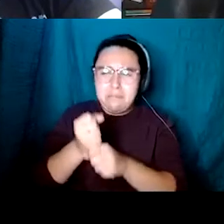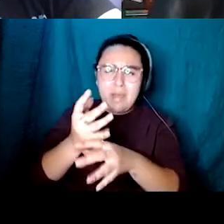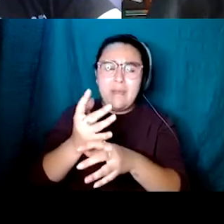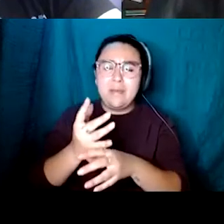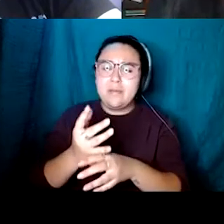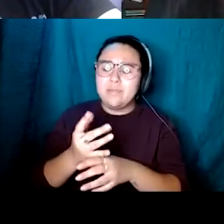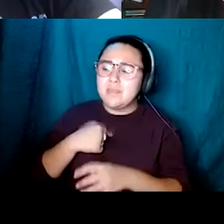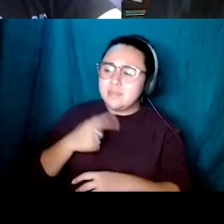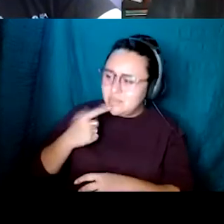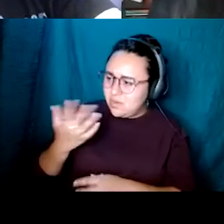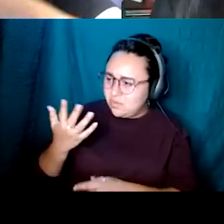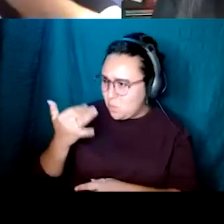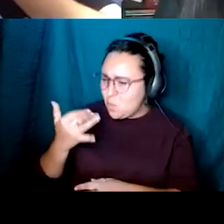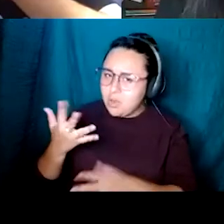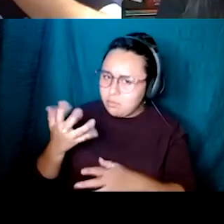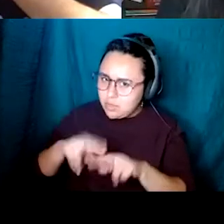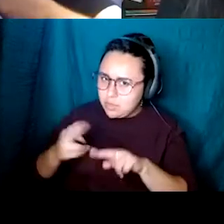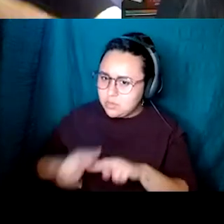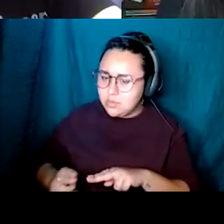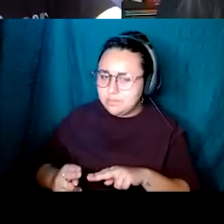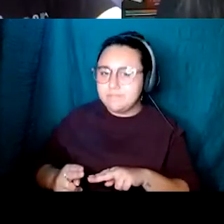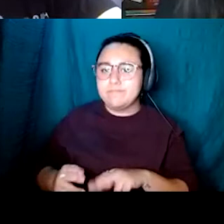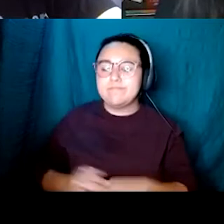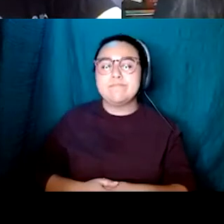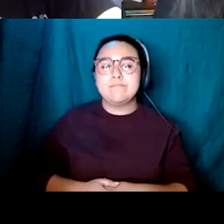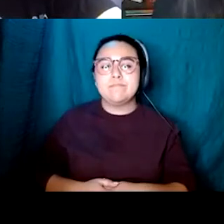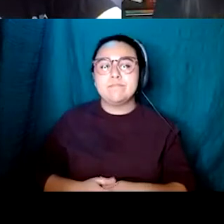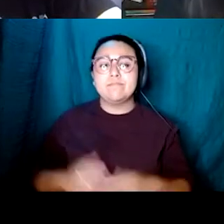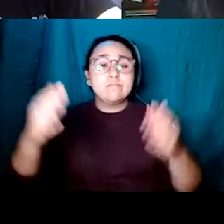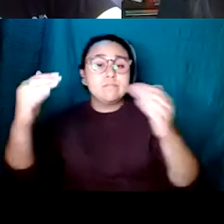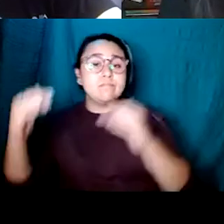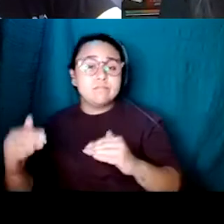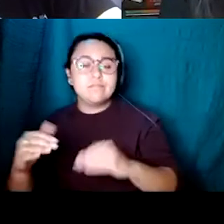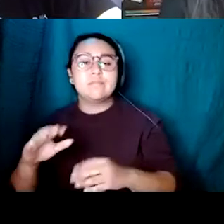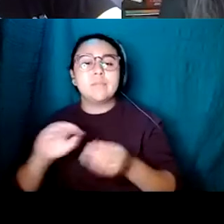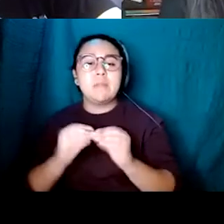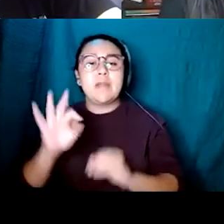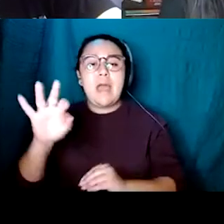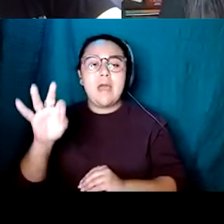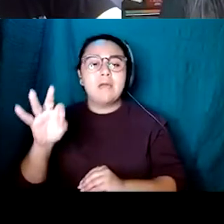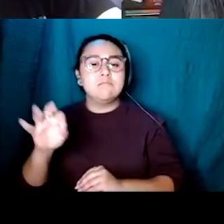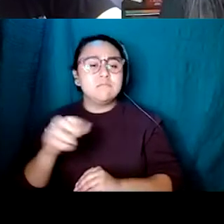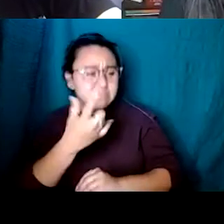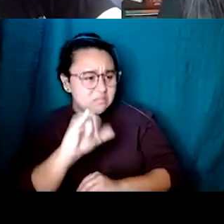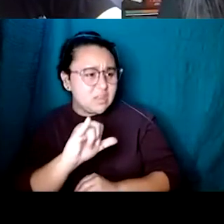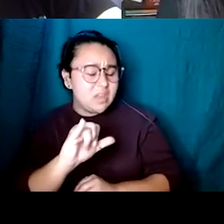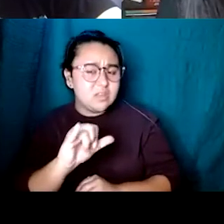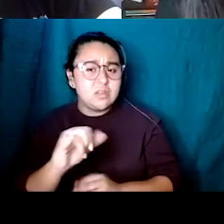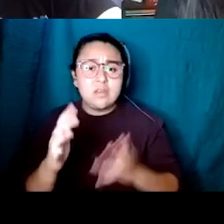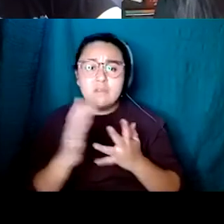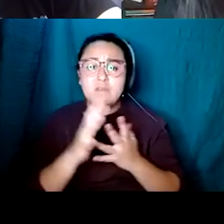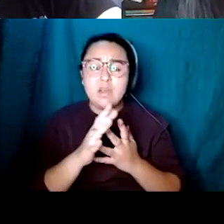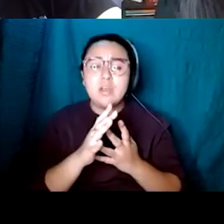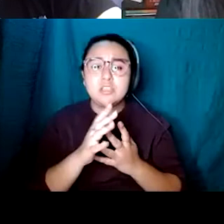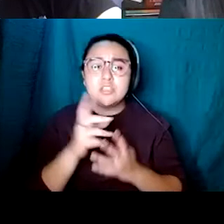lose weight?" 9. "Are you gay?" We were in my freshman dorm when a friend of mine asked me this, after